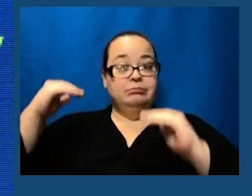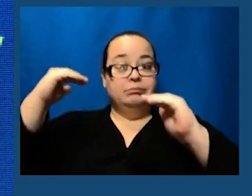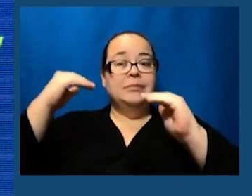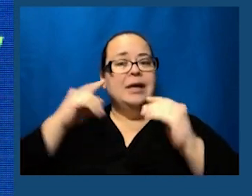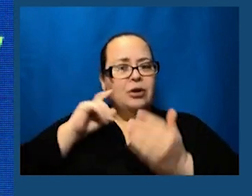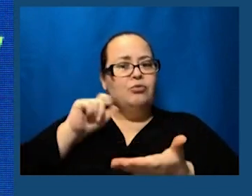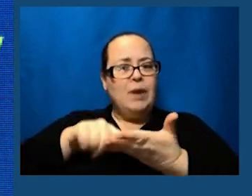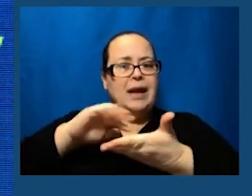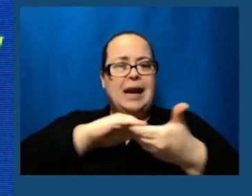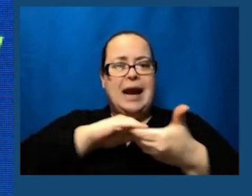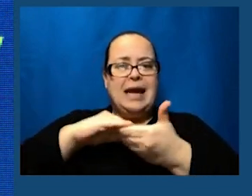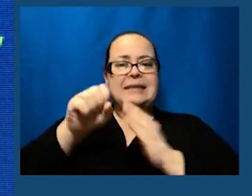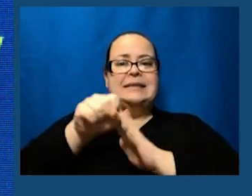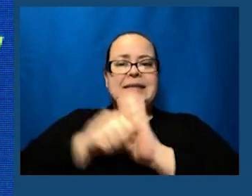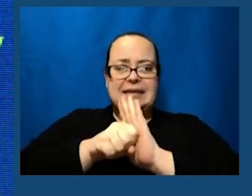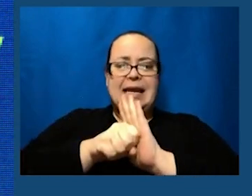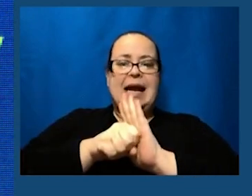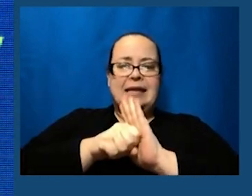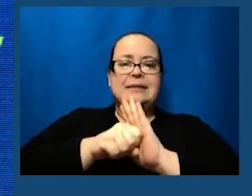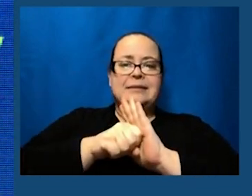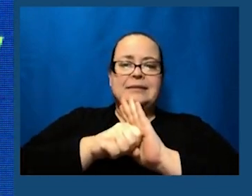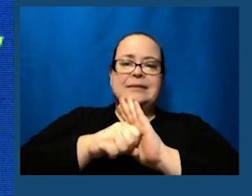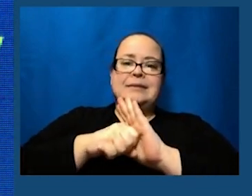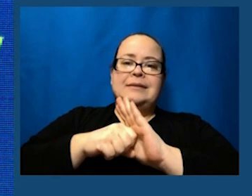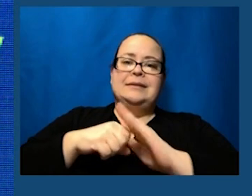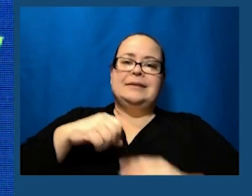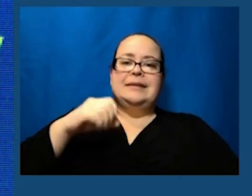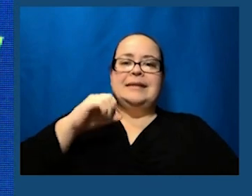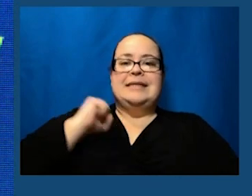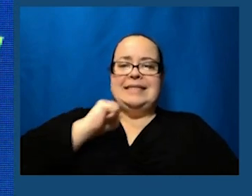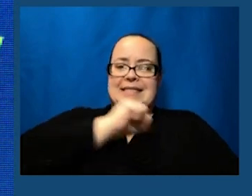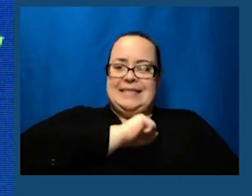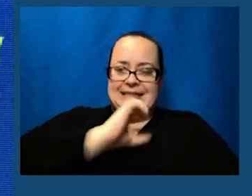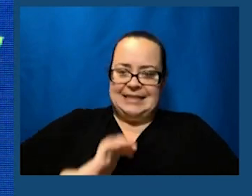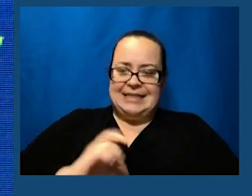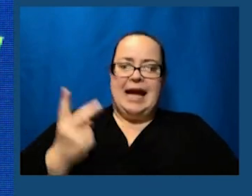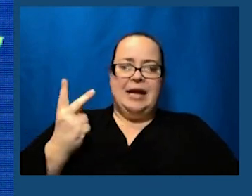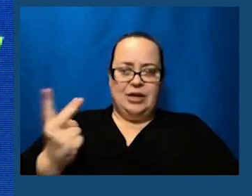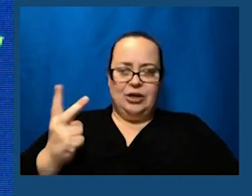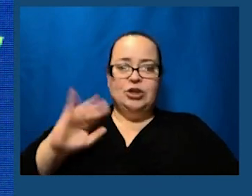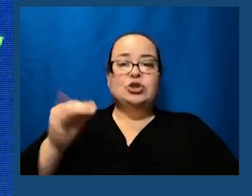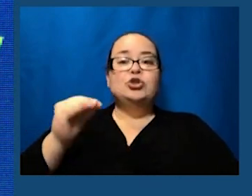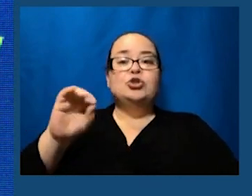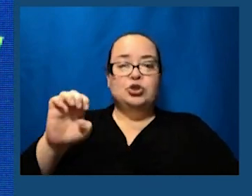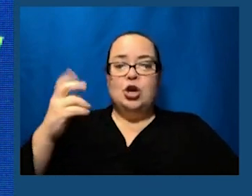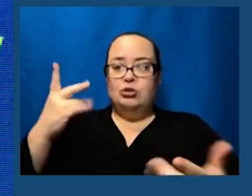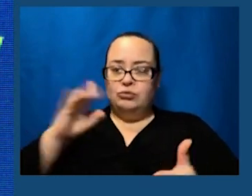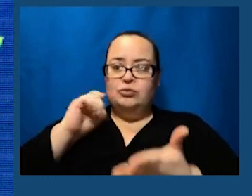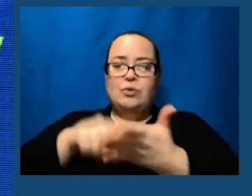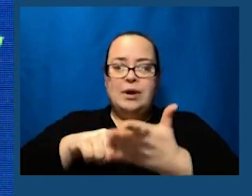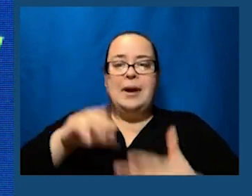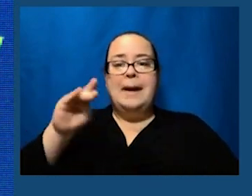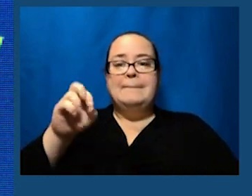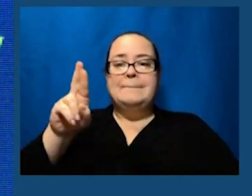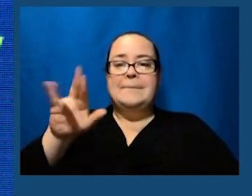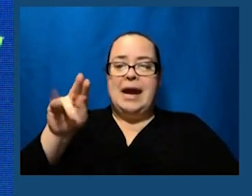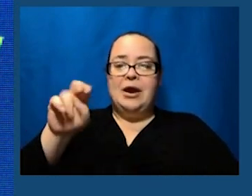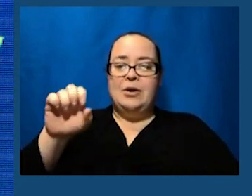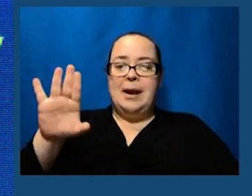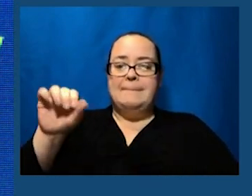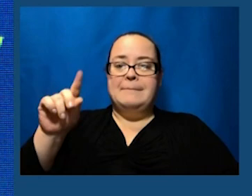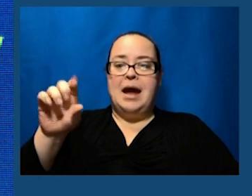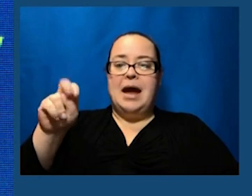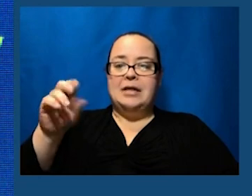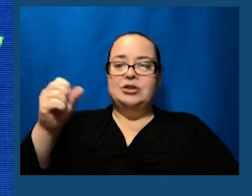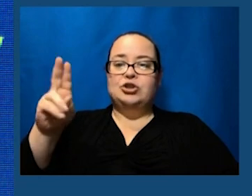Senator Oberacker, I want to thank him for joining us. Senator Joe Griffo has been recognized. Marianne Buttonshone from the Assembly, and all of